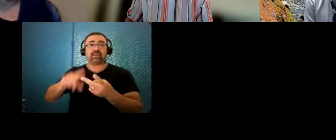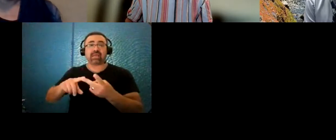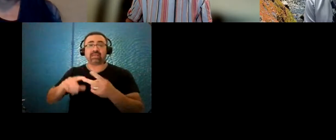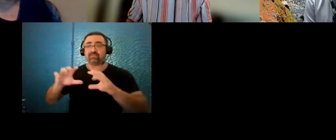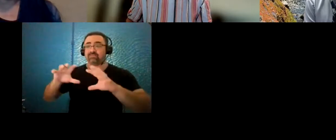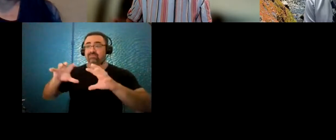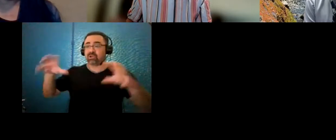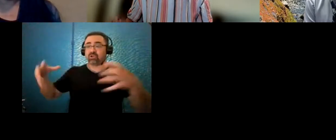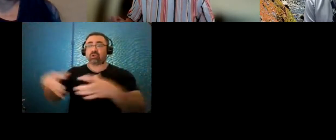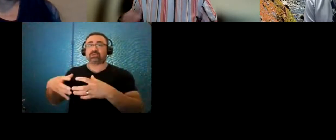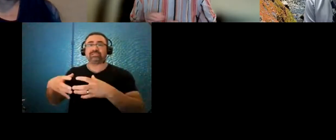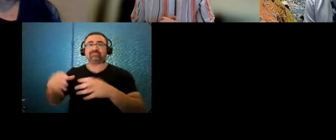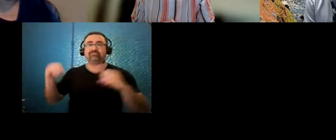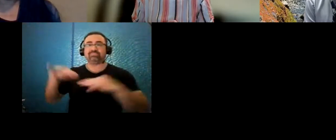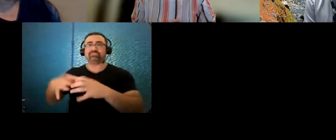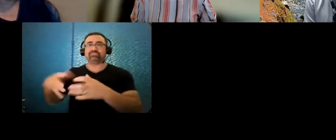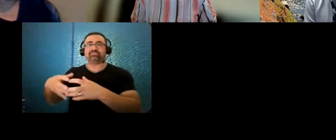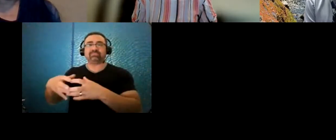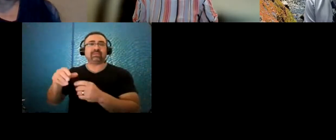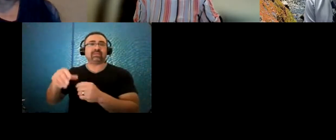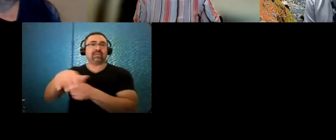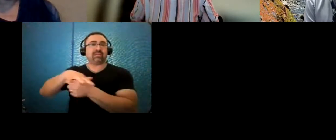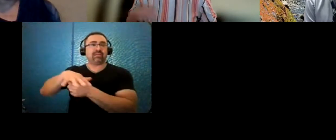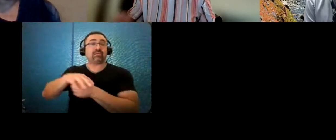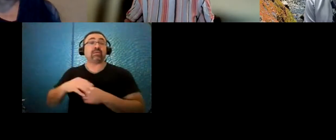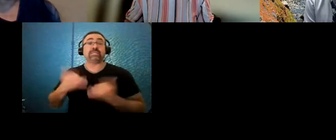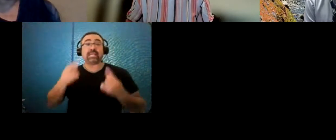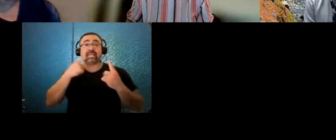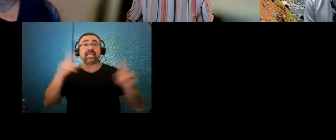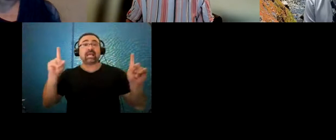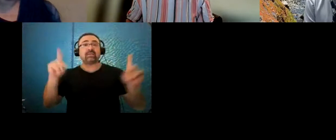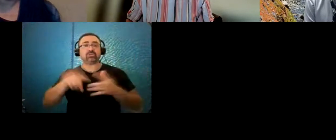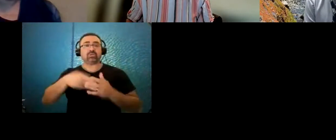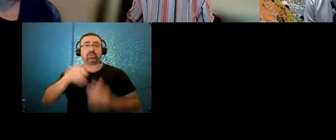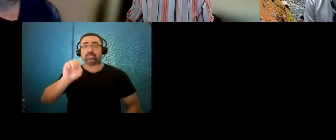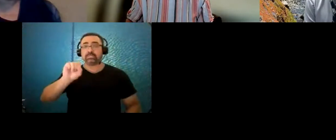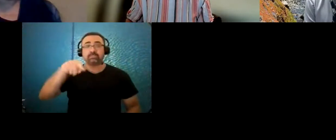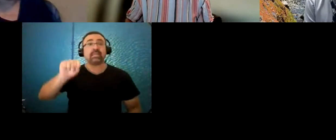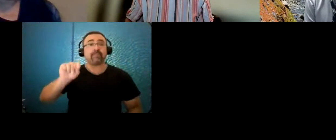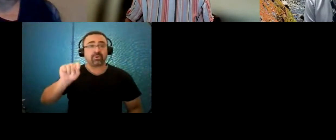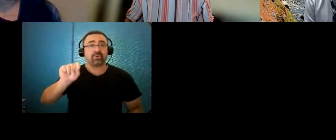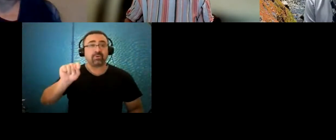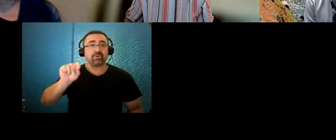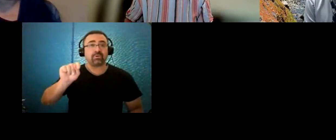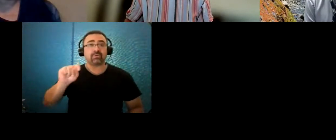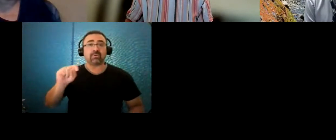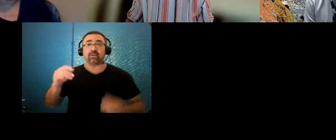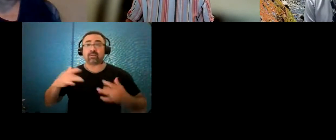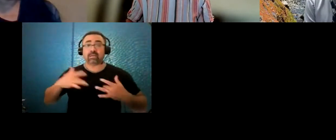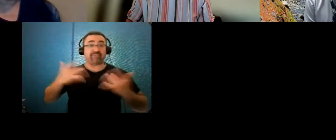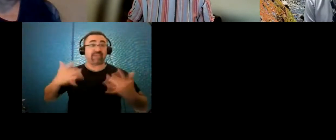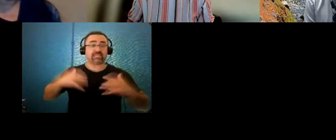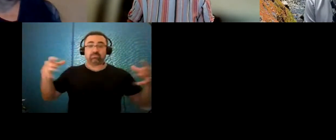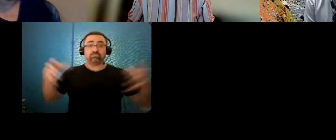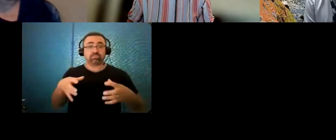settings. And then today it was announced that starting in September, that large events, indoor